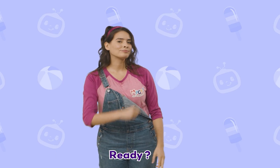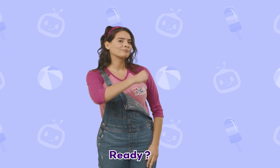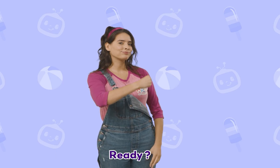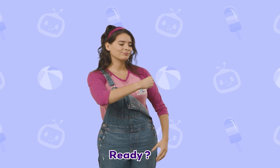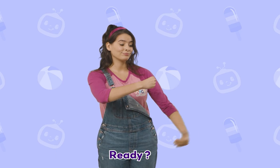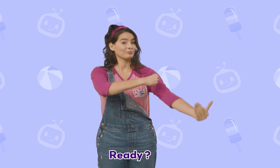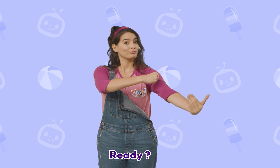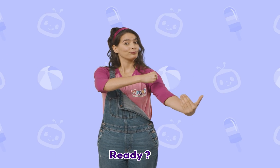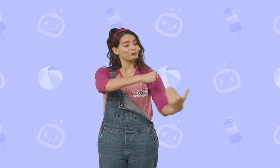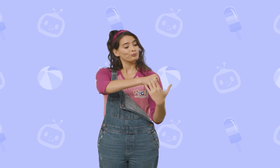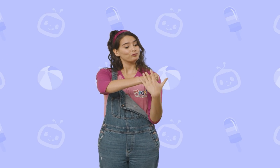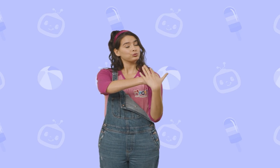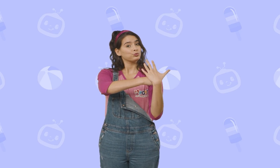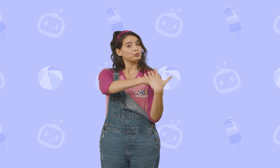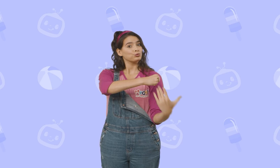Ready?